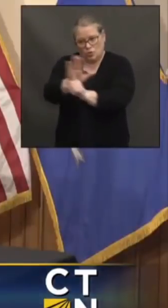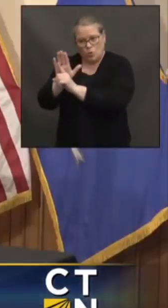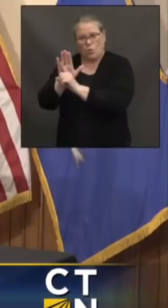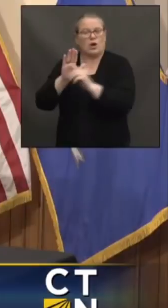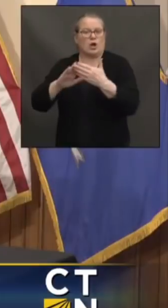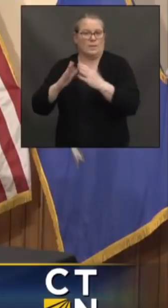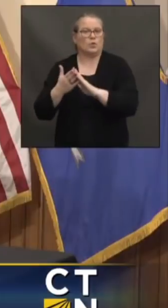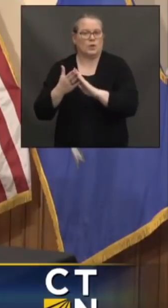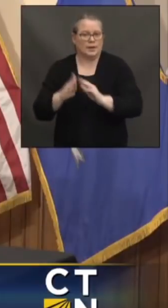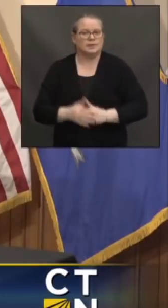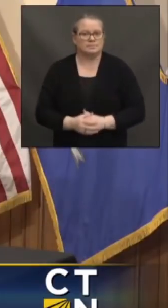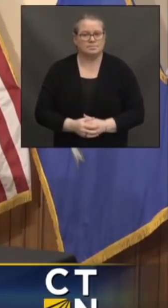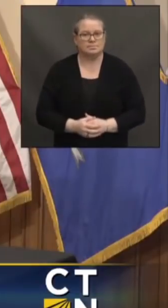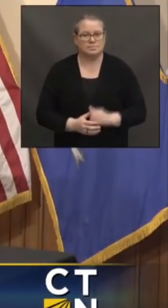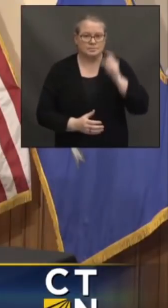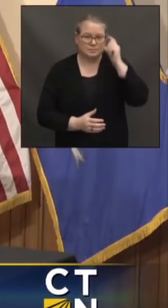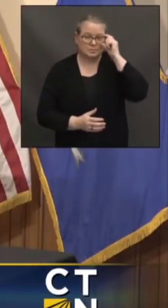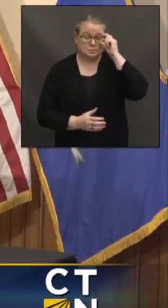Thank you.